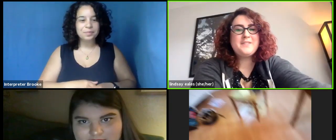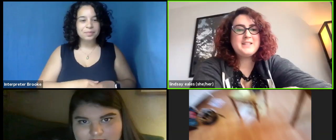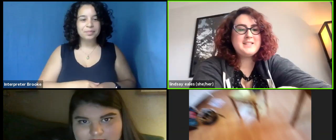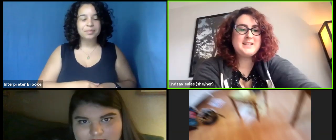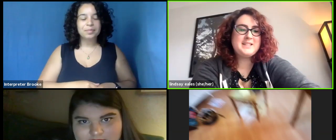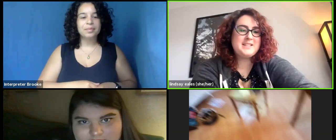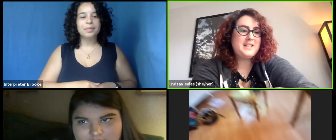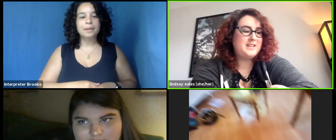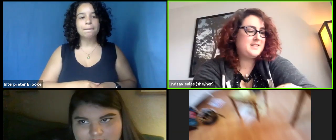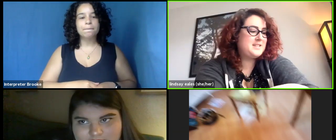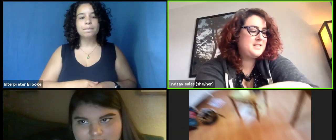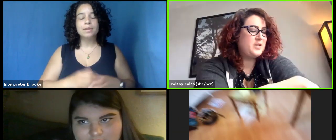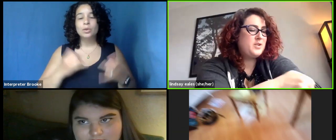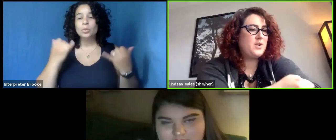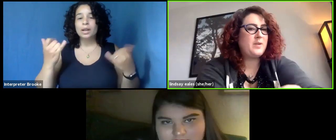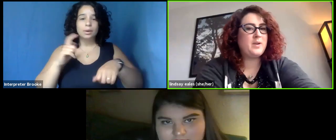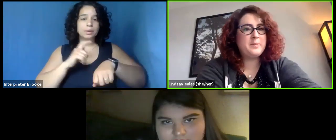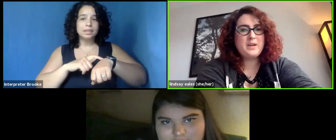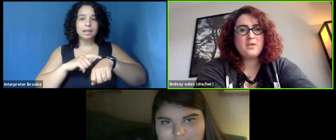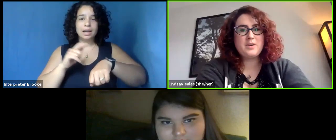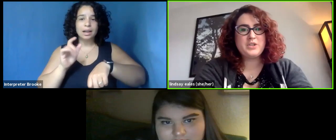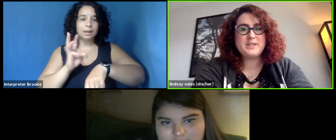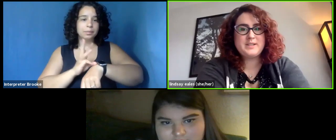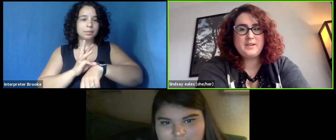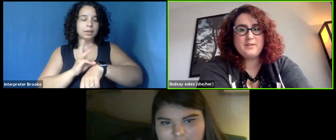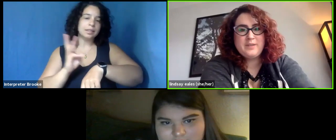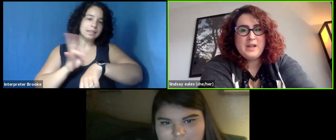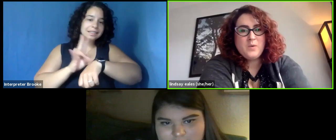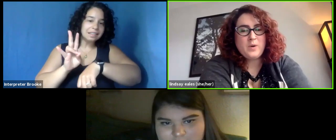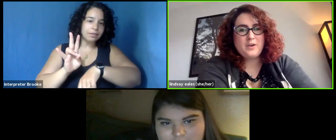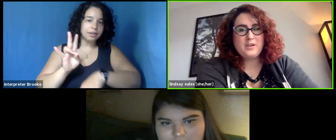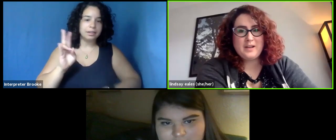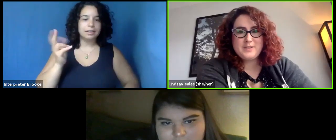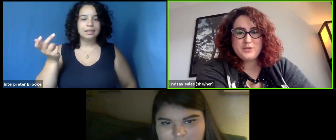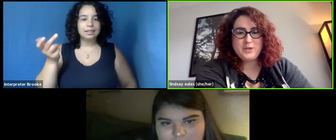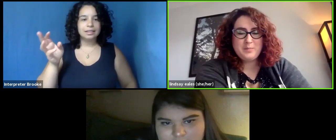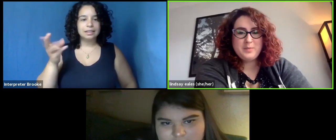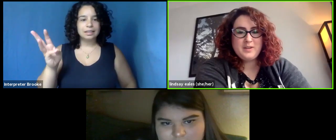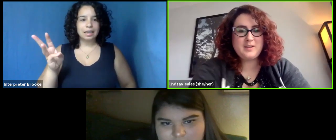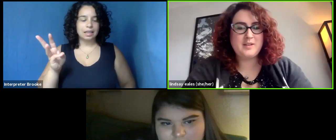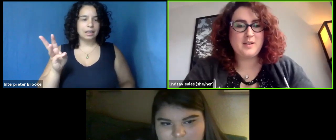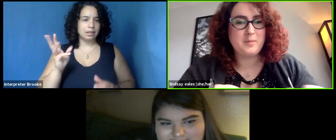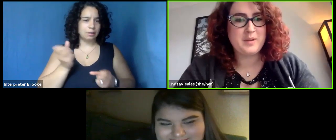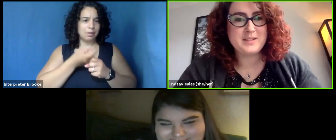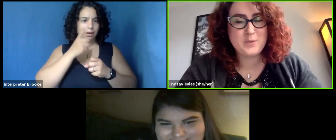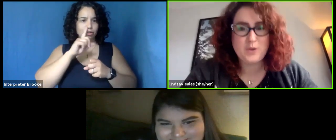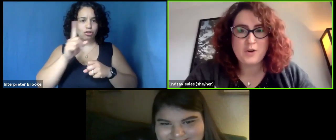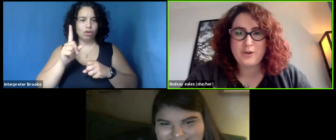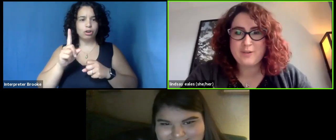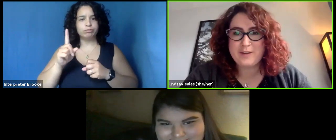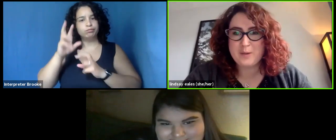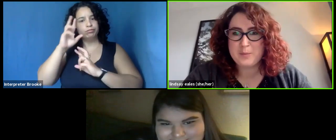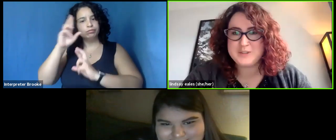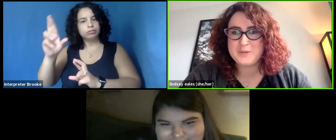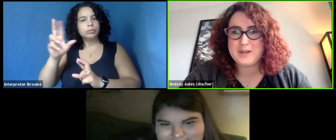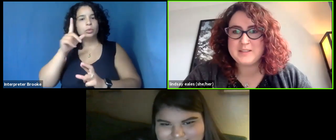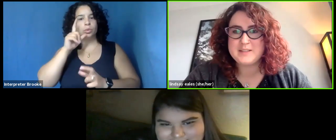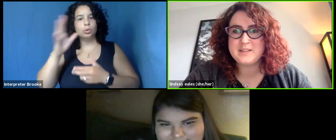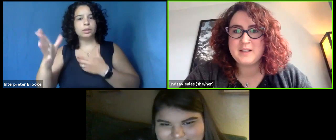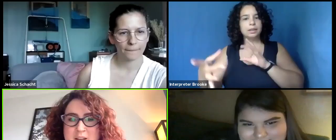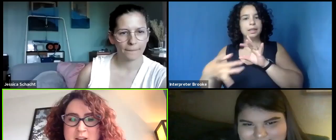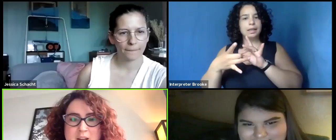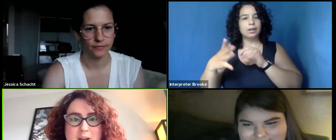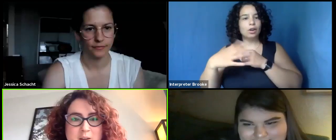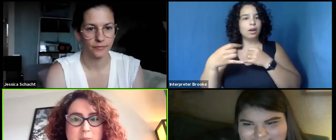We're at 7:16, so I want to be conscious of when our live stream is no longer available to